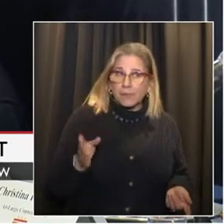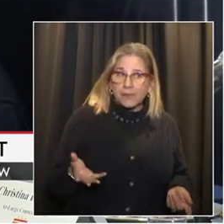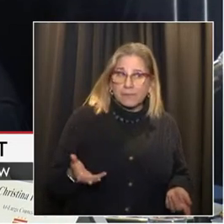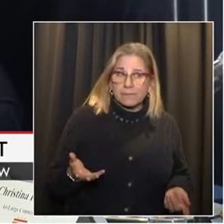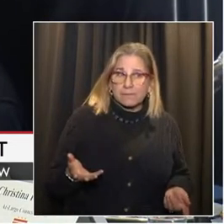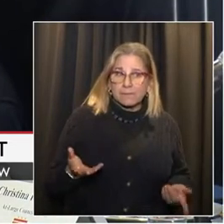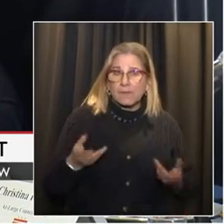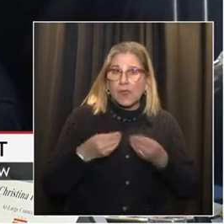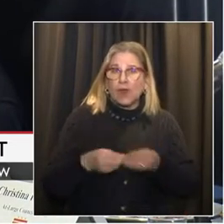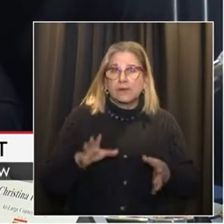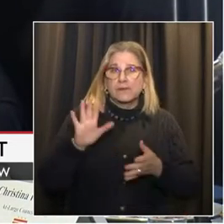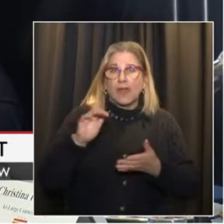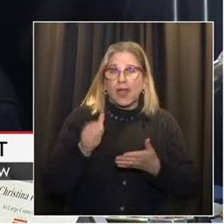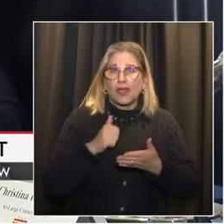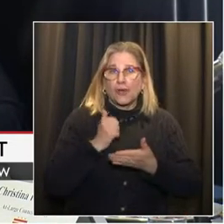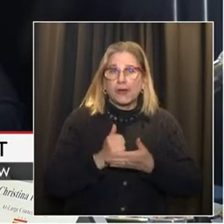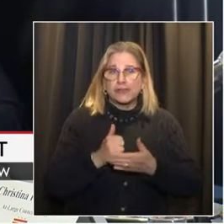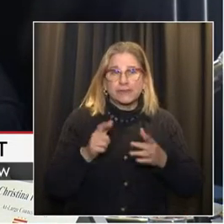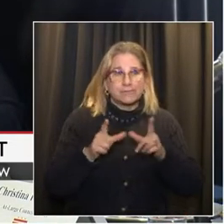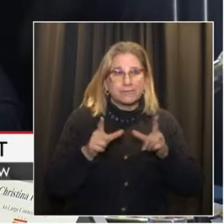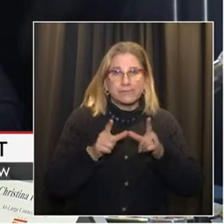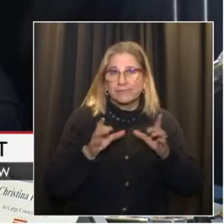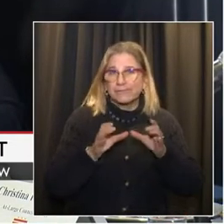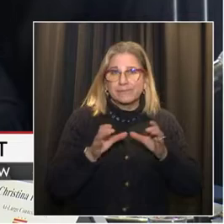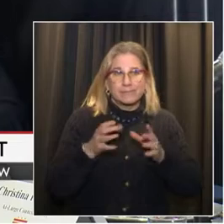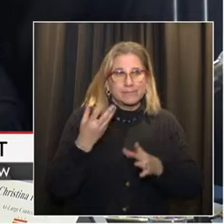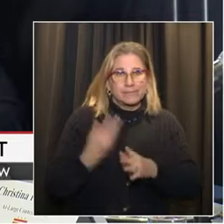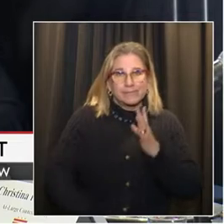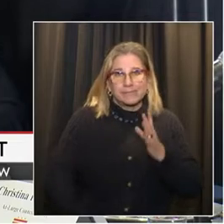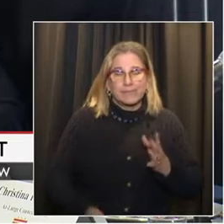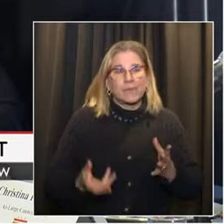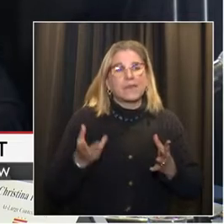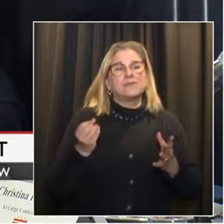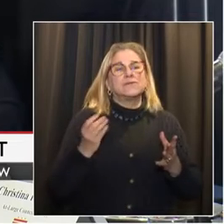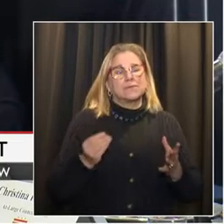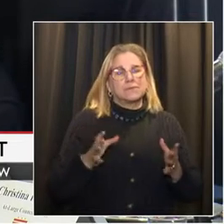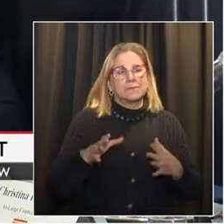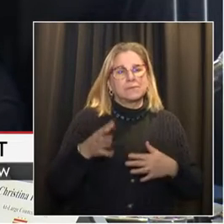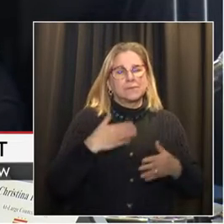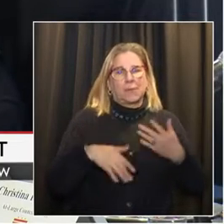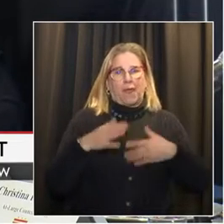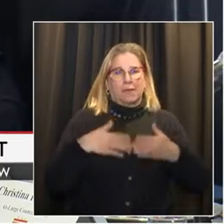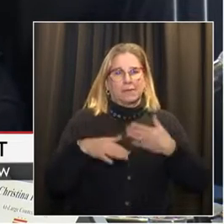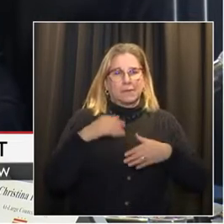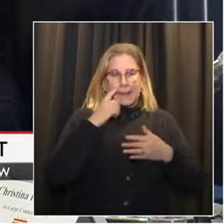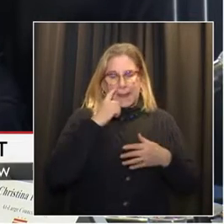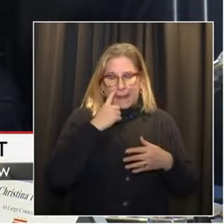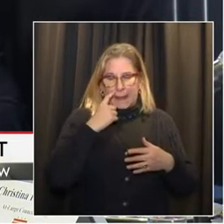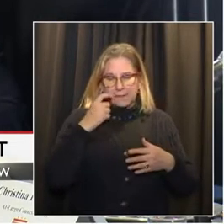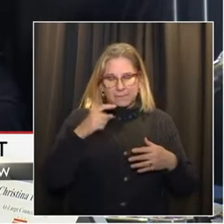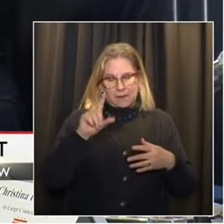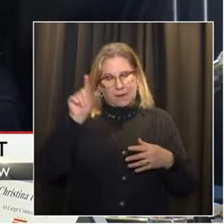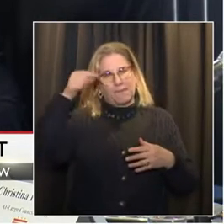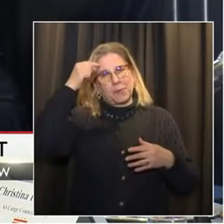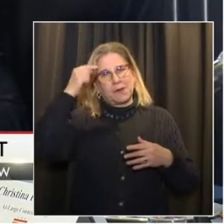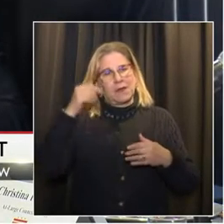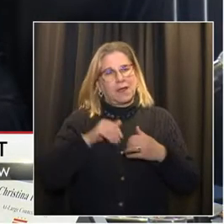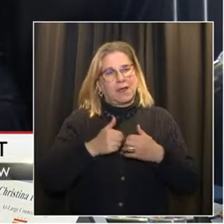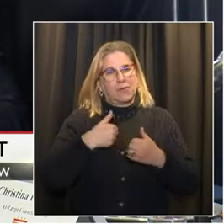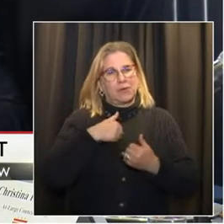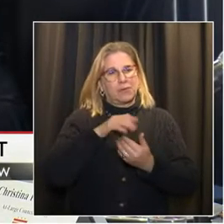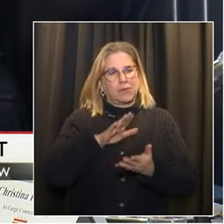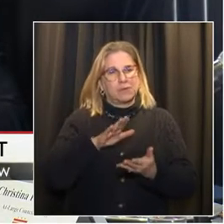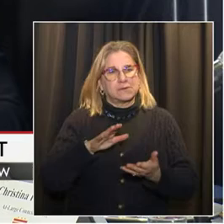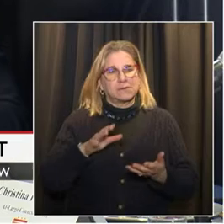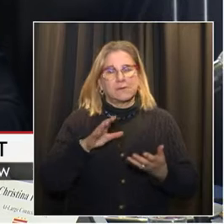talk about the whole of government approaches and the entire ecosystem, I would like to know where